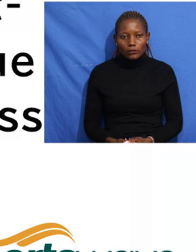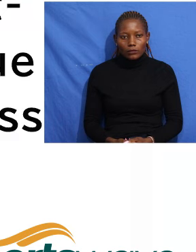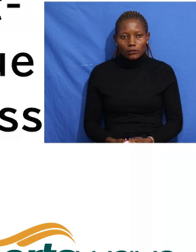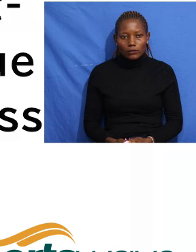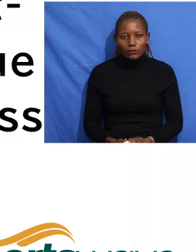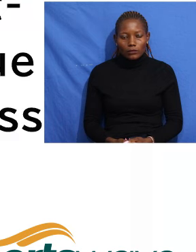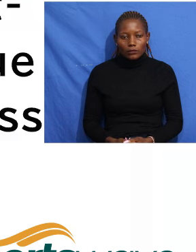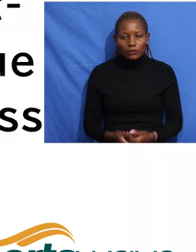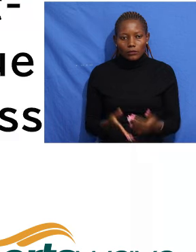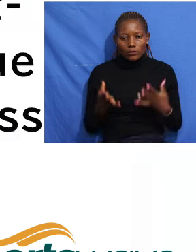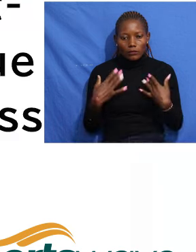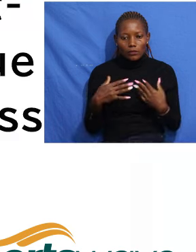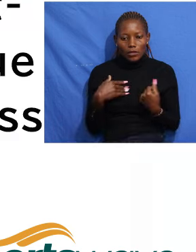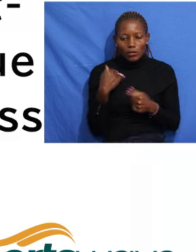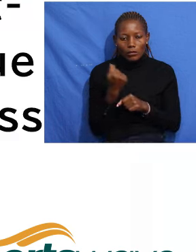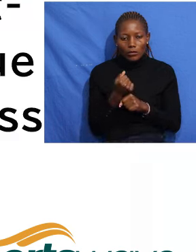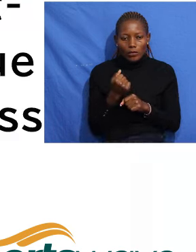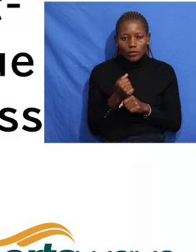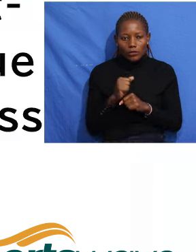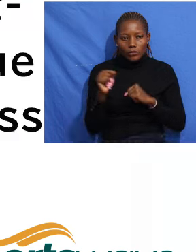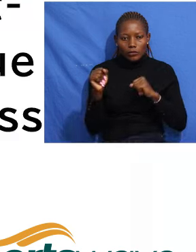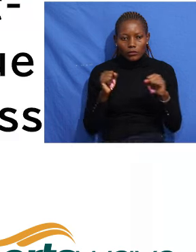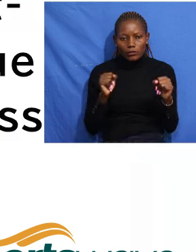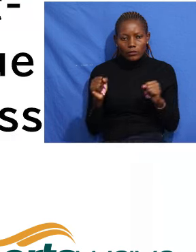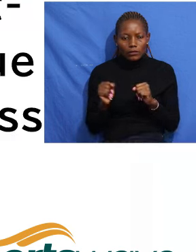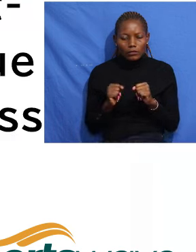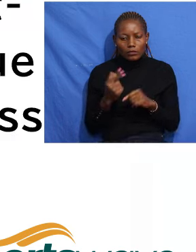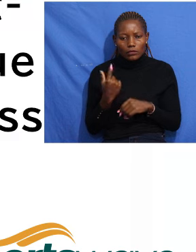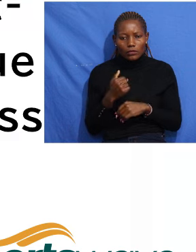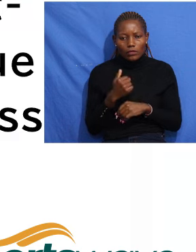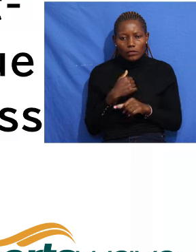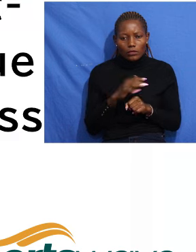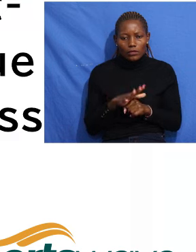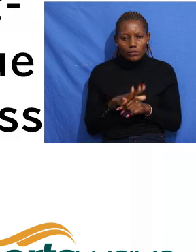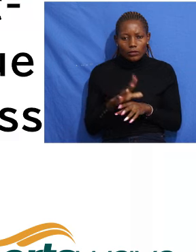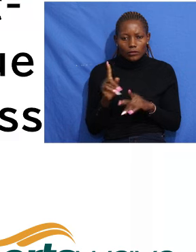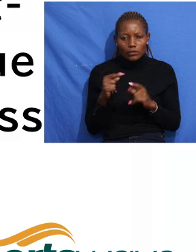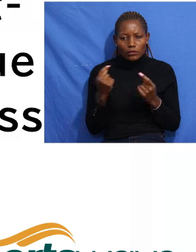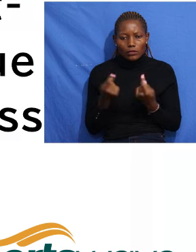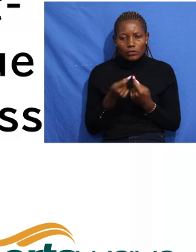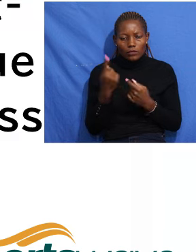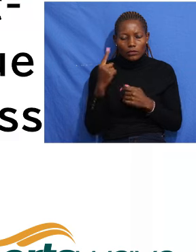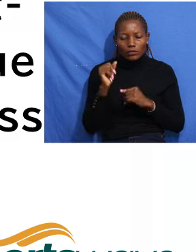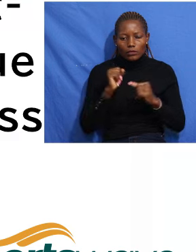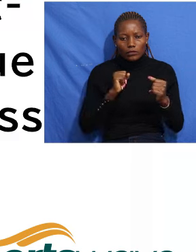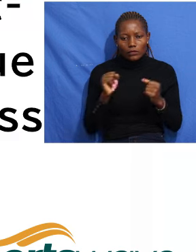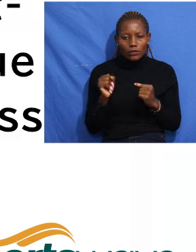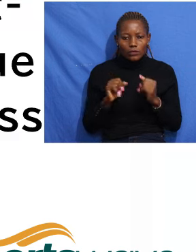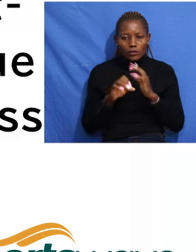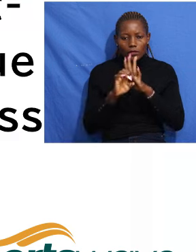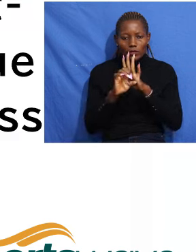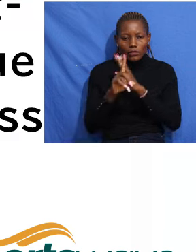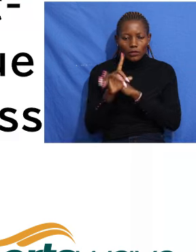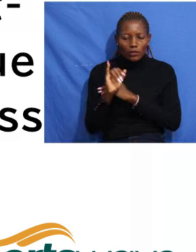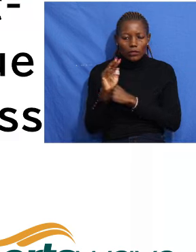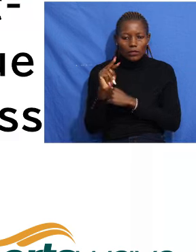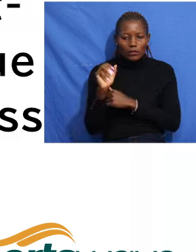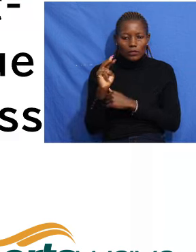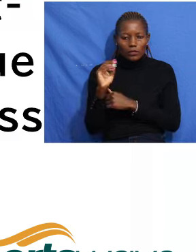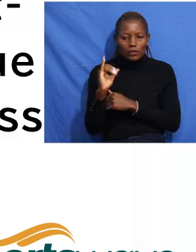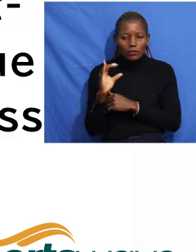So people do stretching for recovery. There are many types of stretching, like dynamic stretching, active